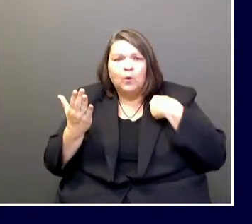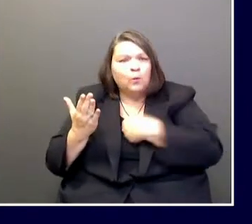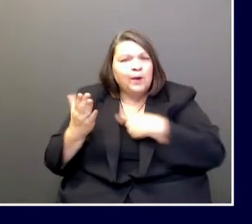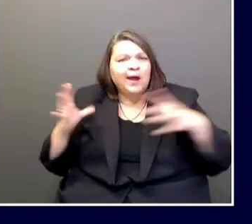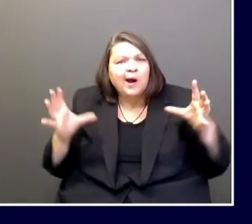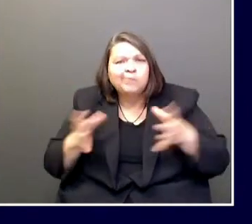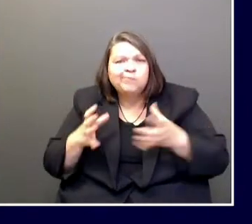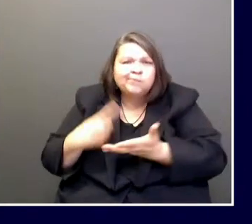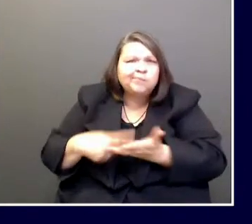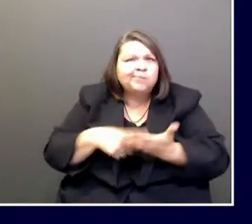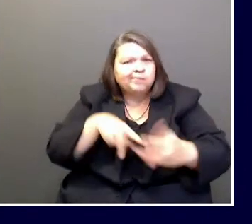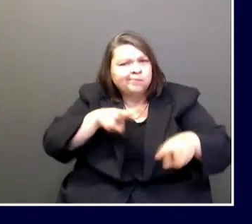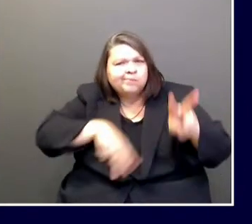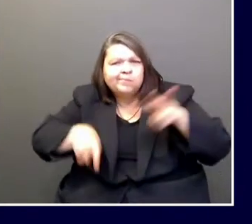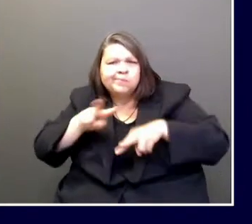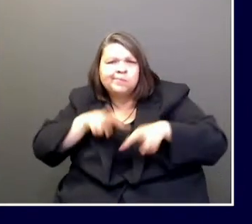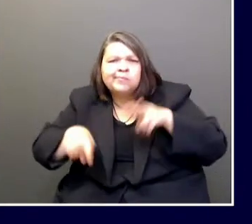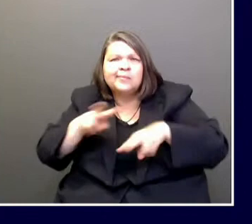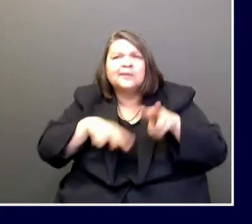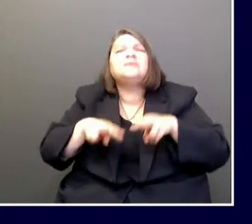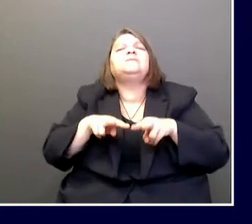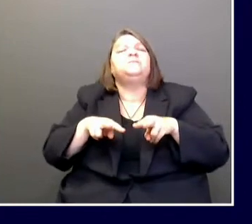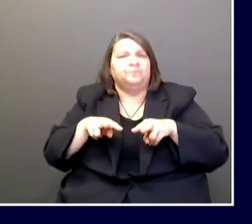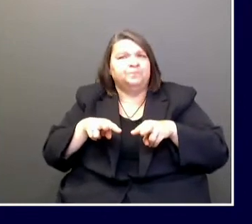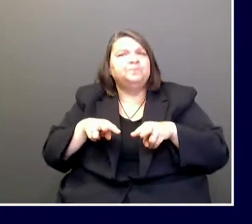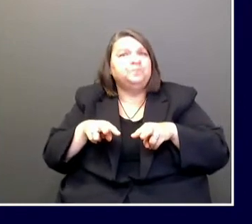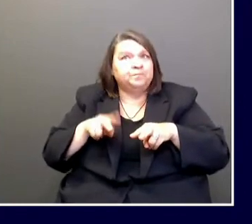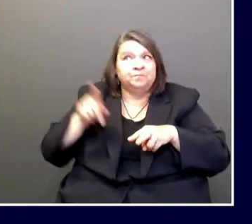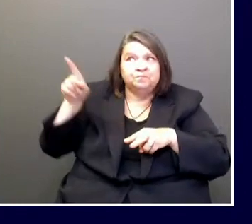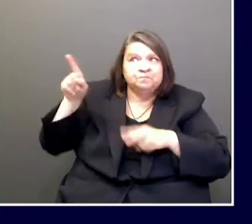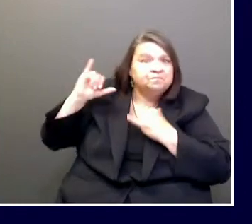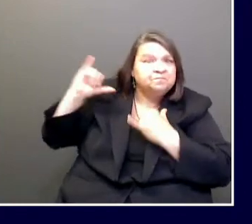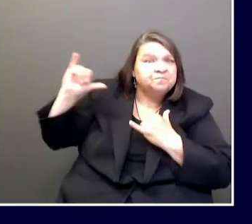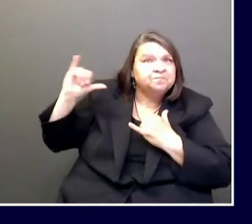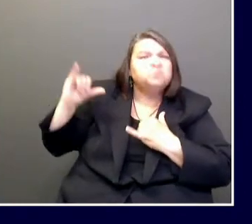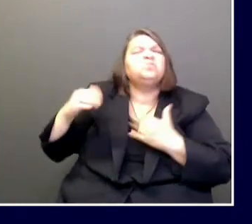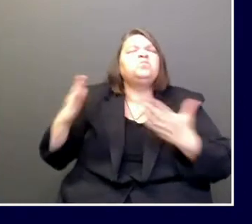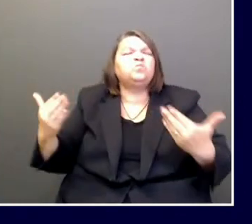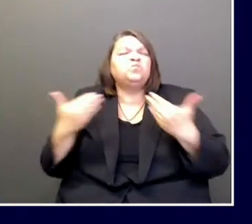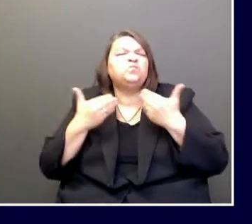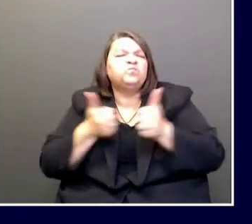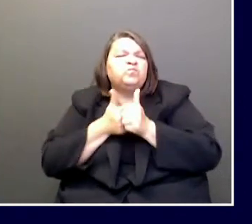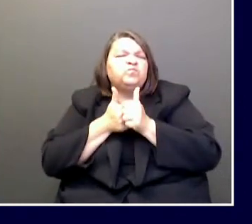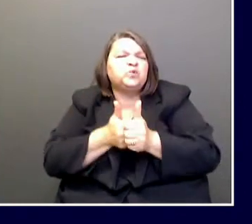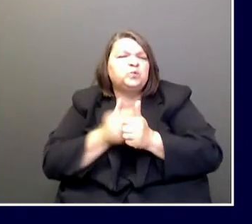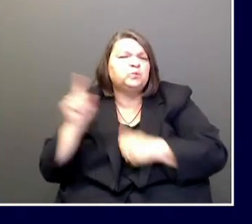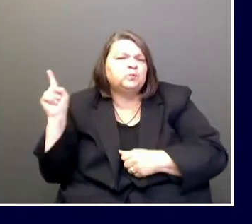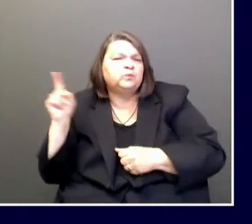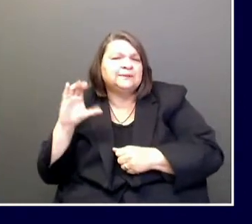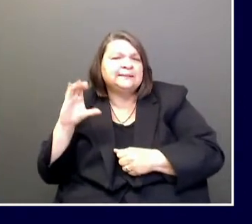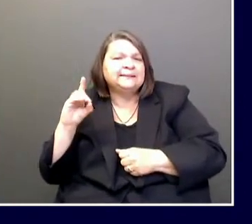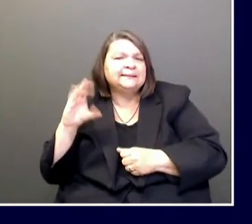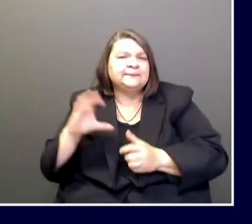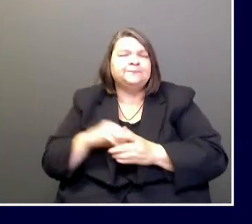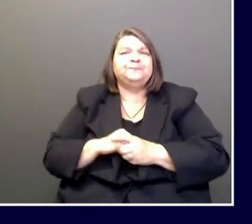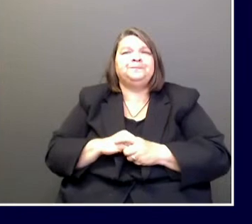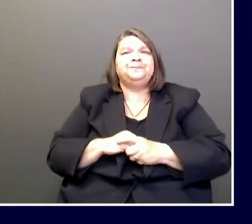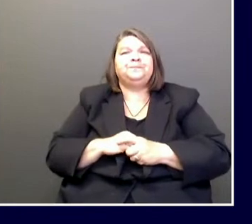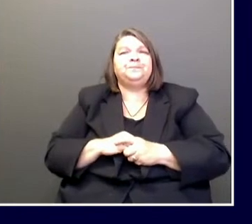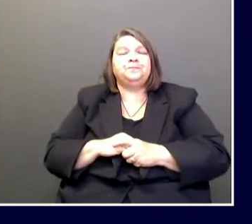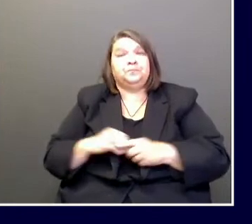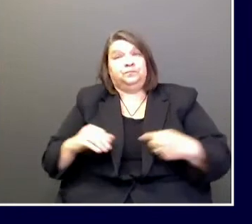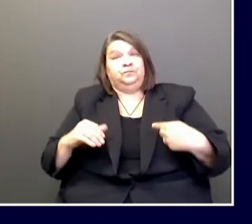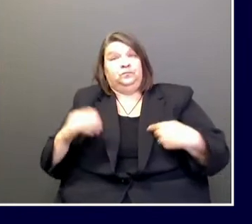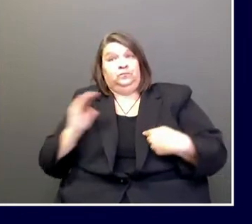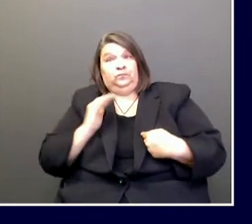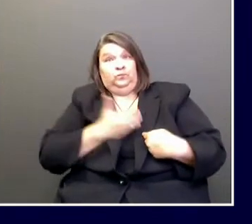feels grounded, support those recommendations. We don't always support the US CDC recommendations. We will always look. That's our jobs. But